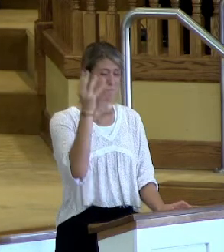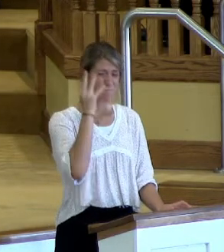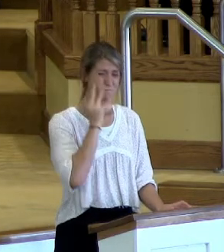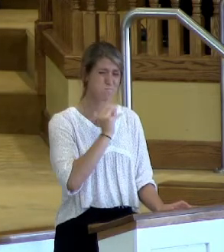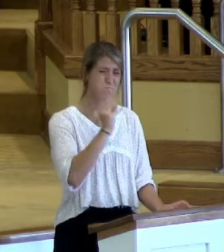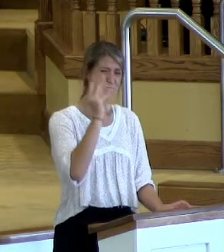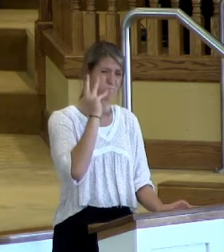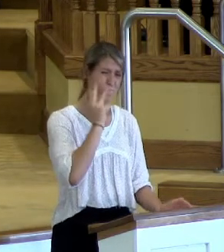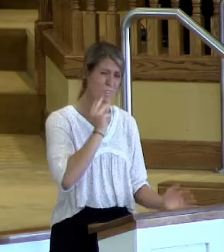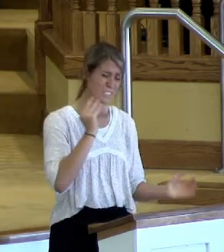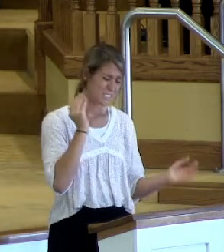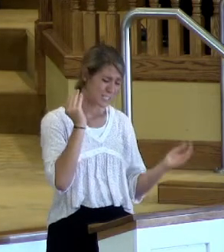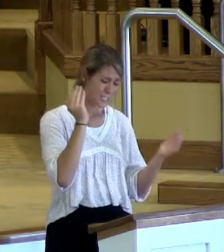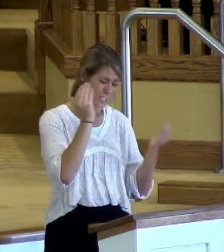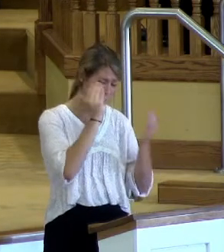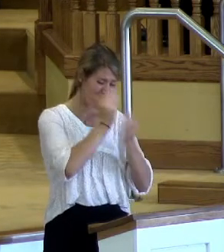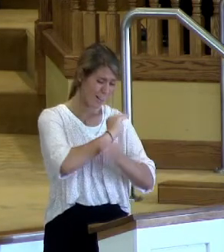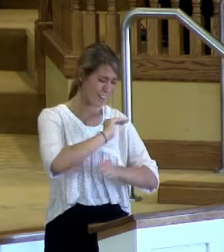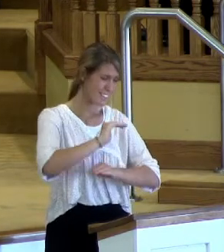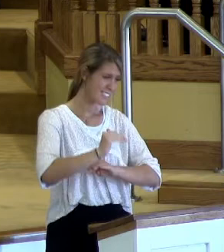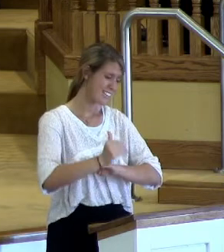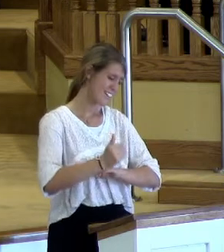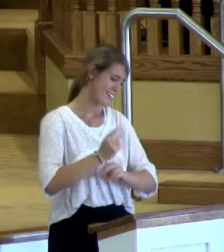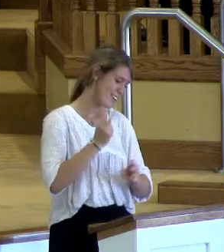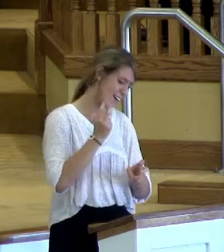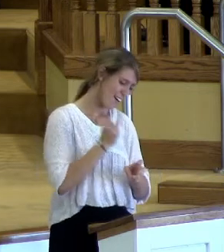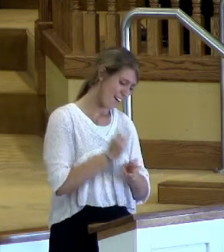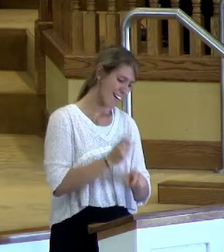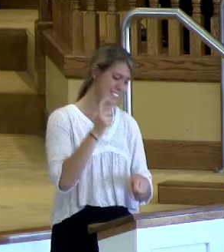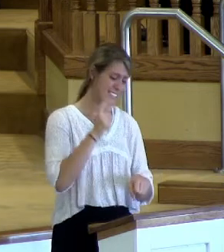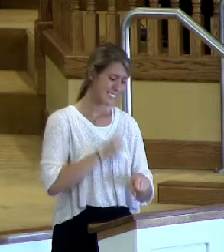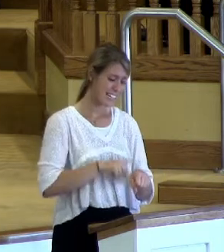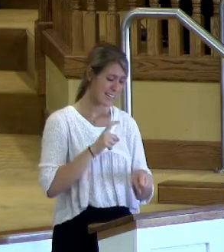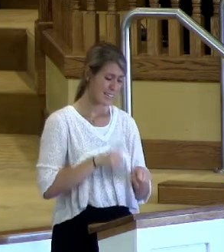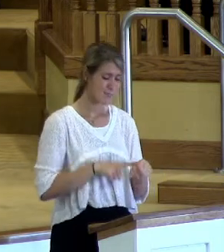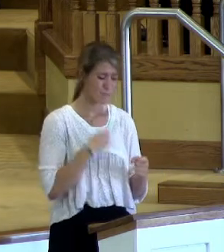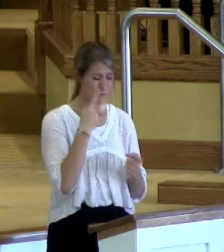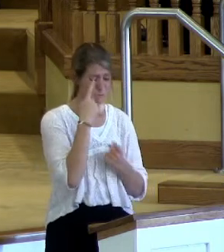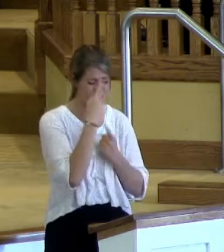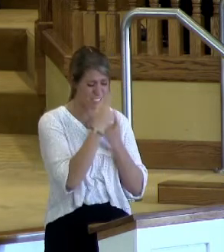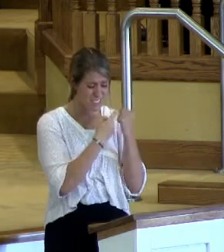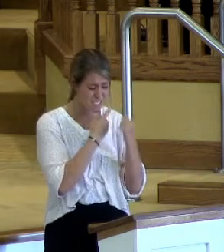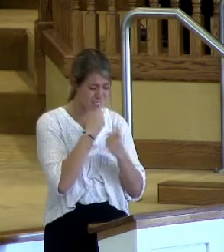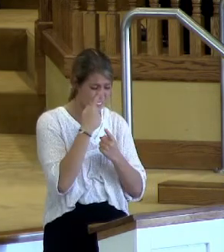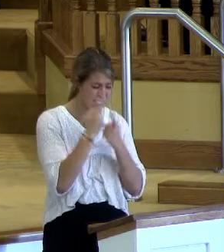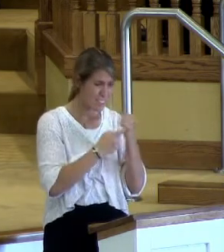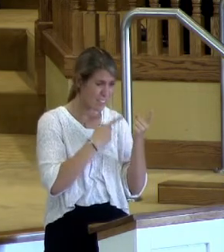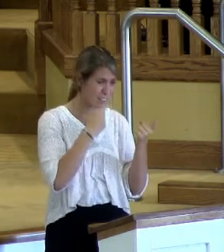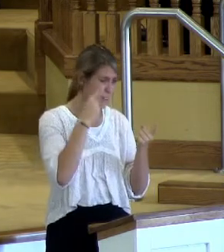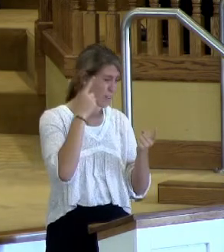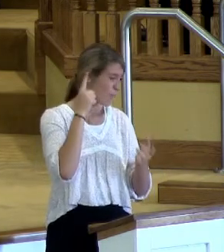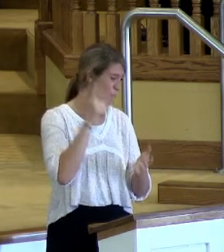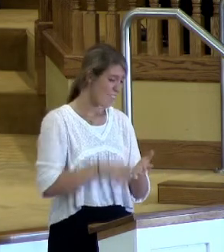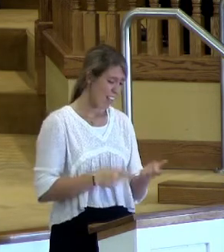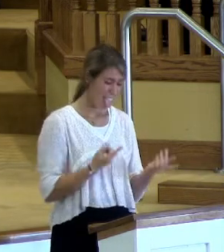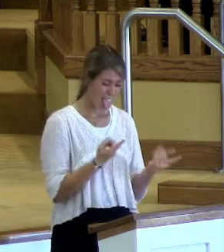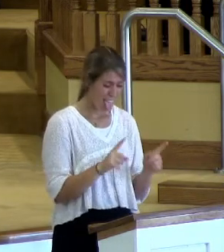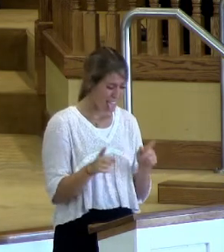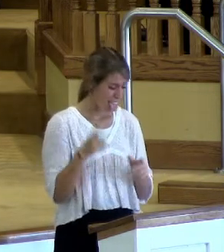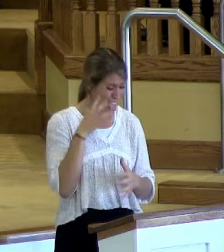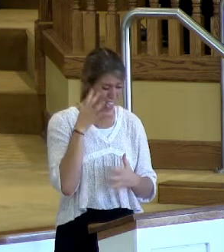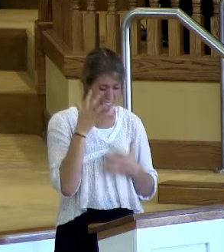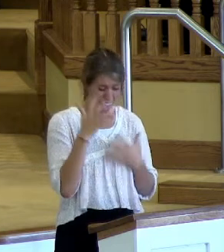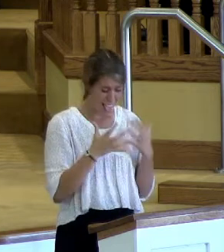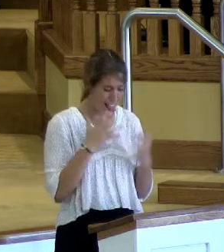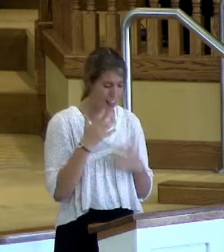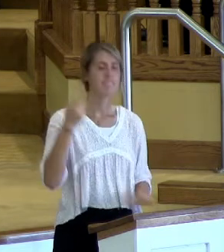If you have felt the dark of night, questioning what is out